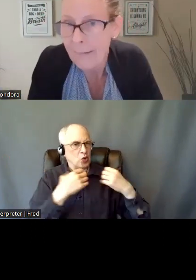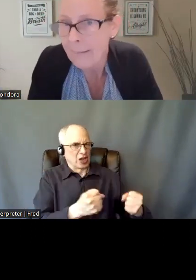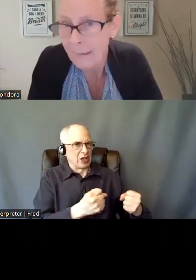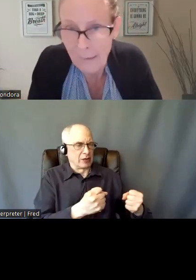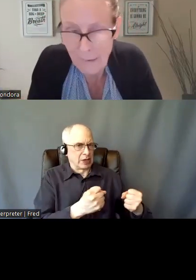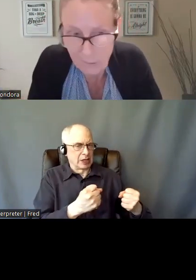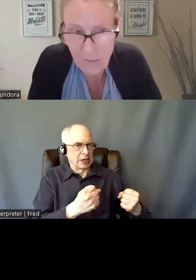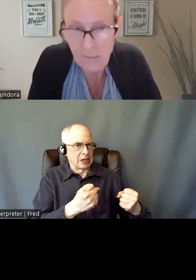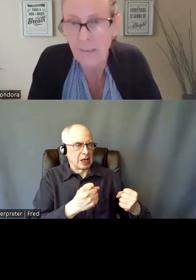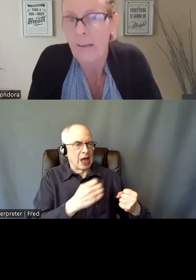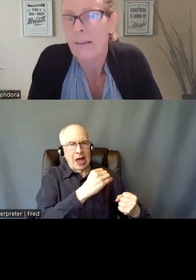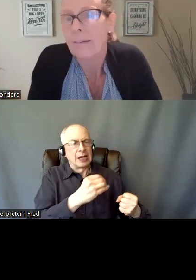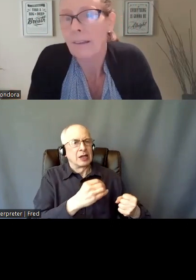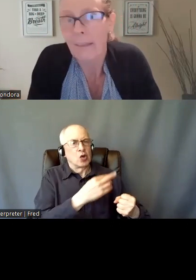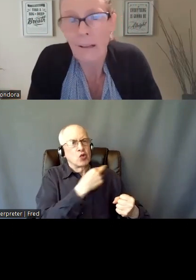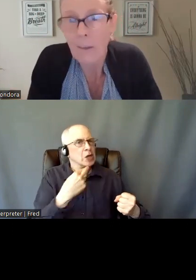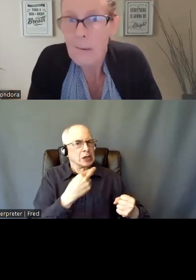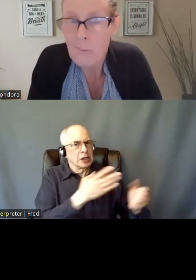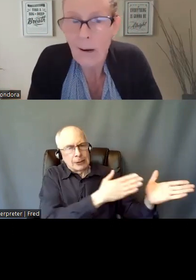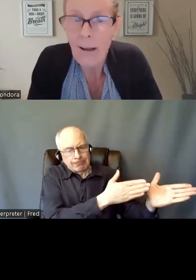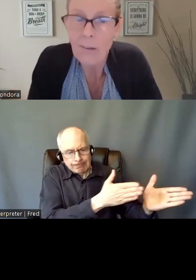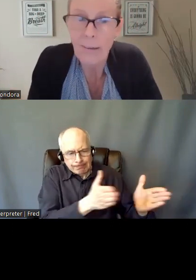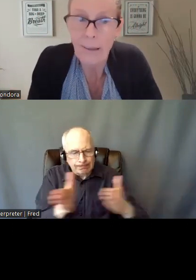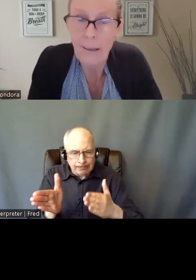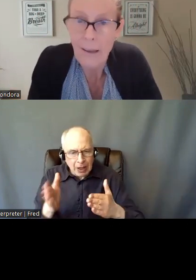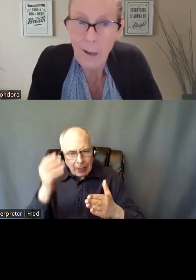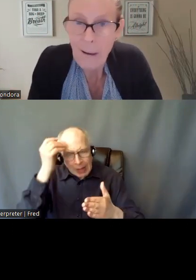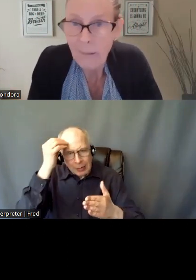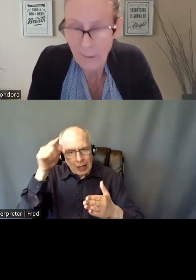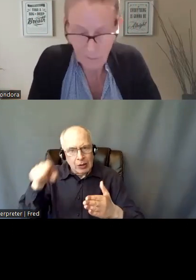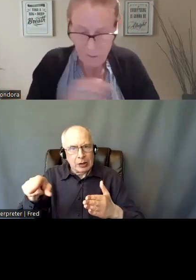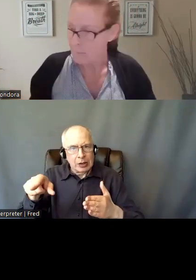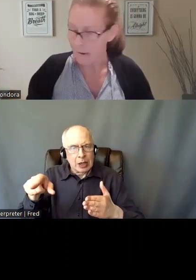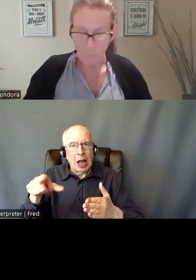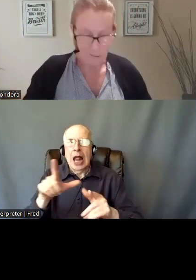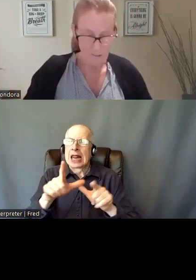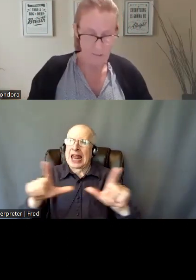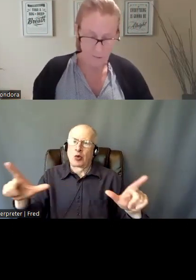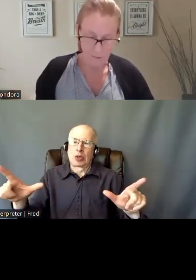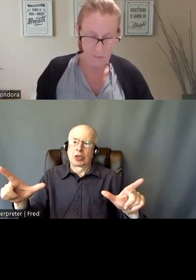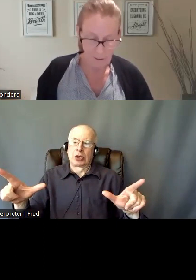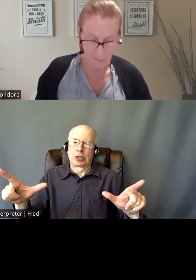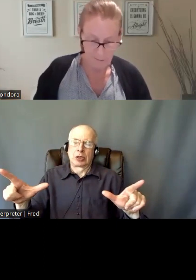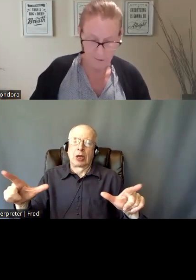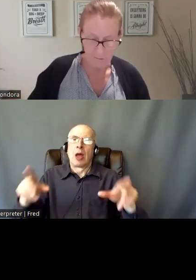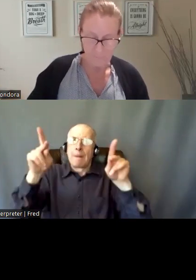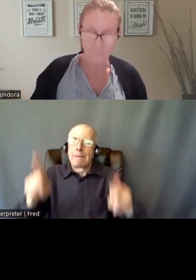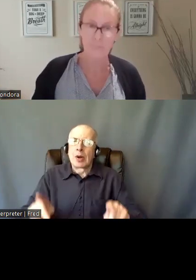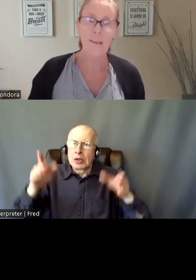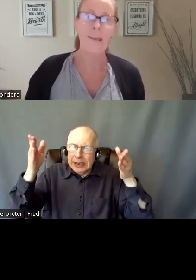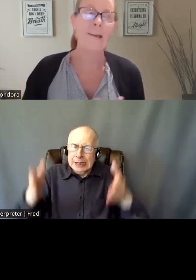recovery and dignity of risk to think a little bit more concretely about language and about person-centered